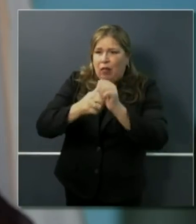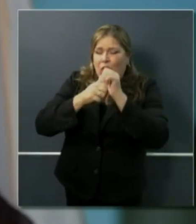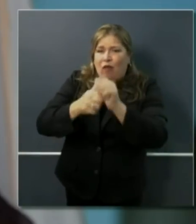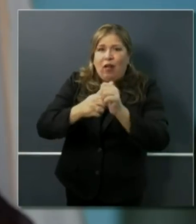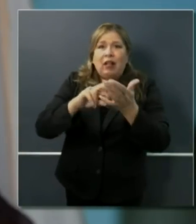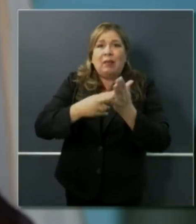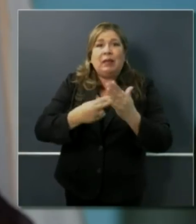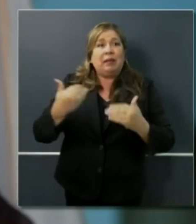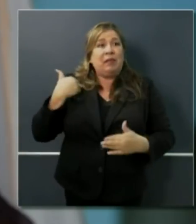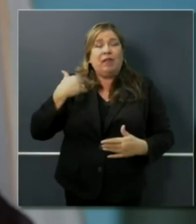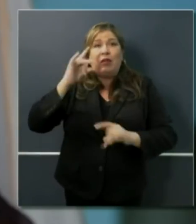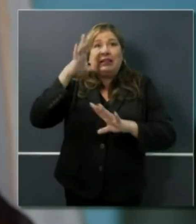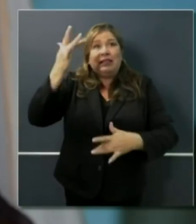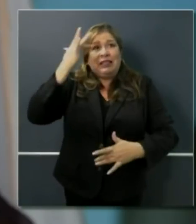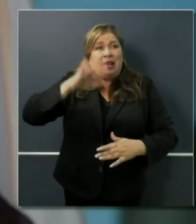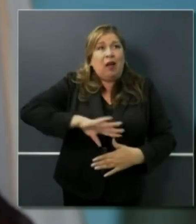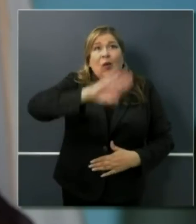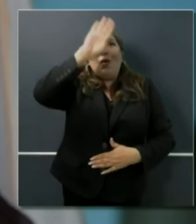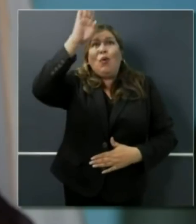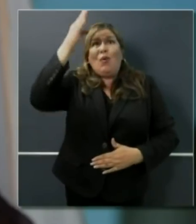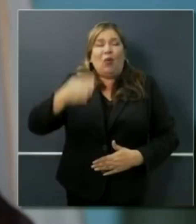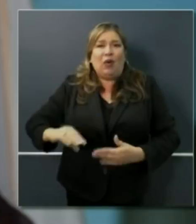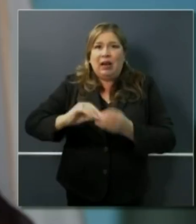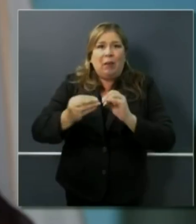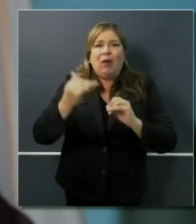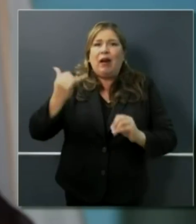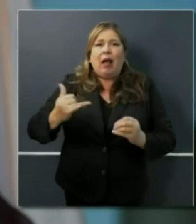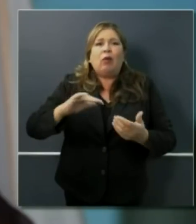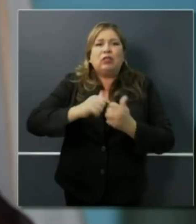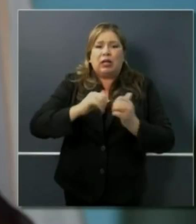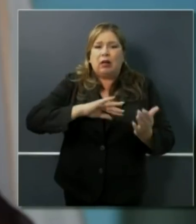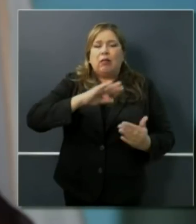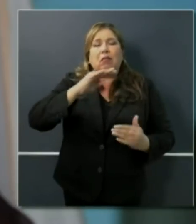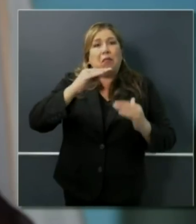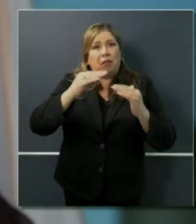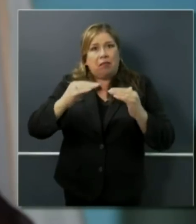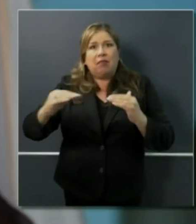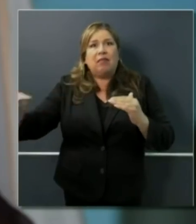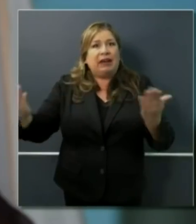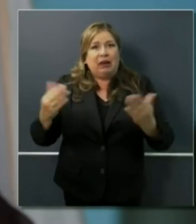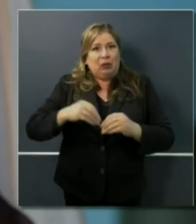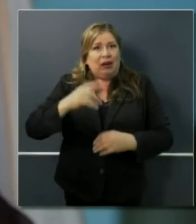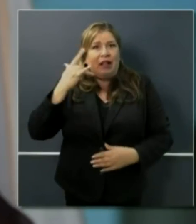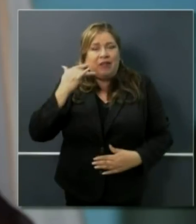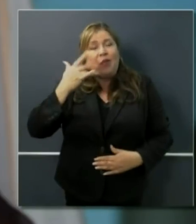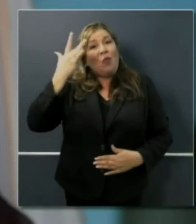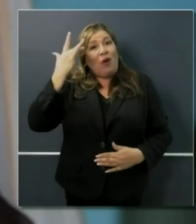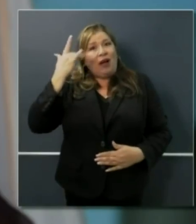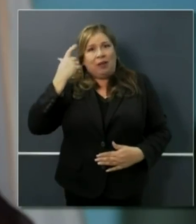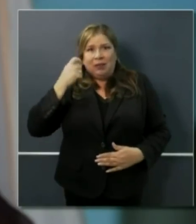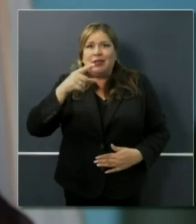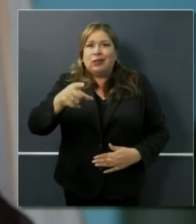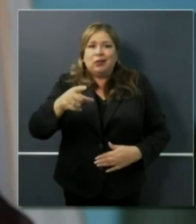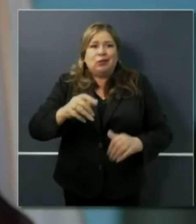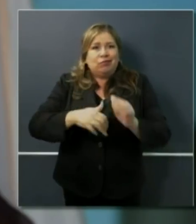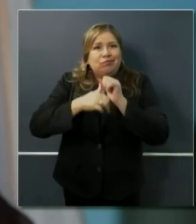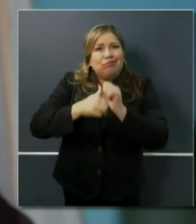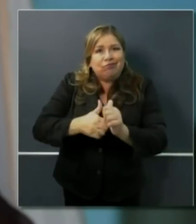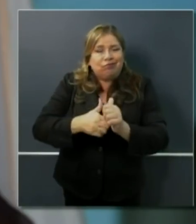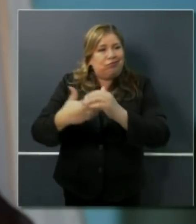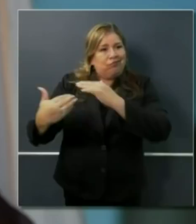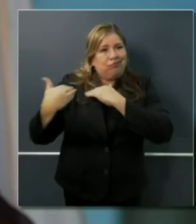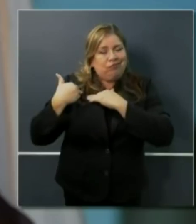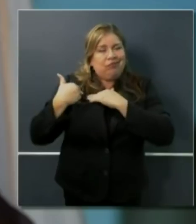curve in the state of California. The models have changed because of your behavior. And that puts us